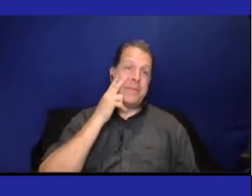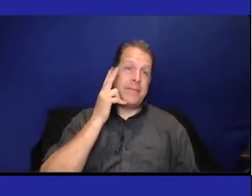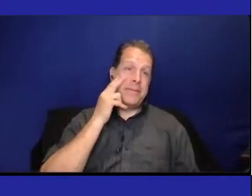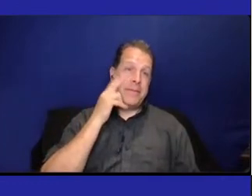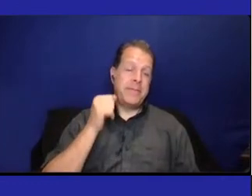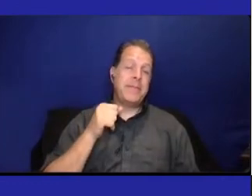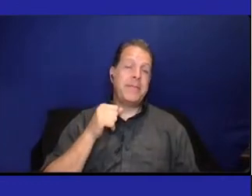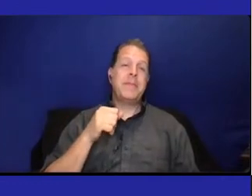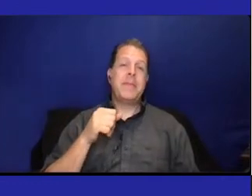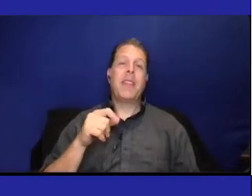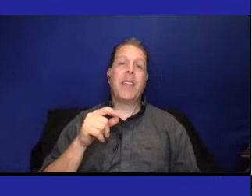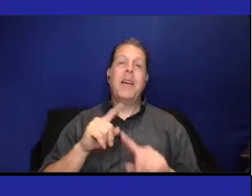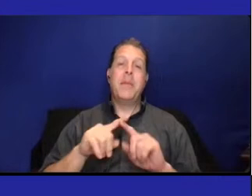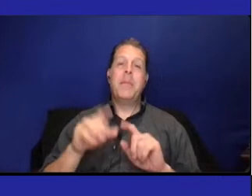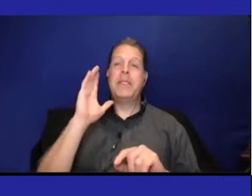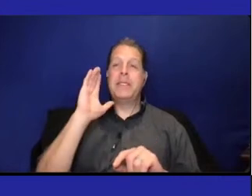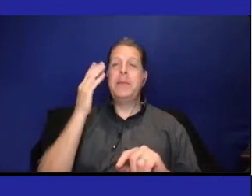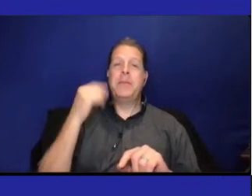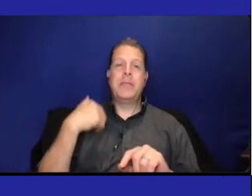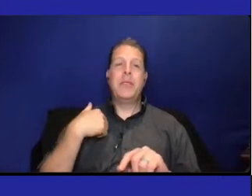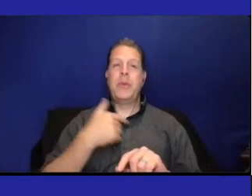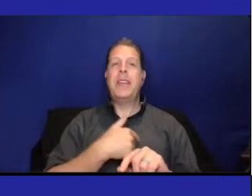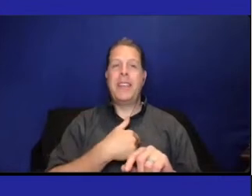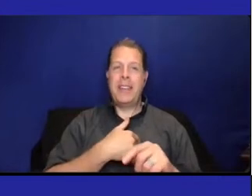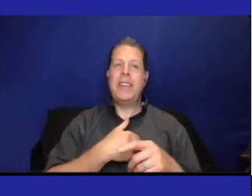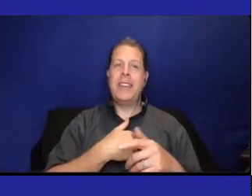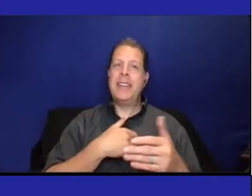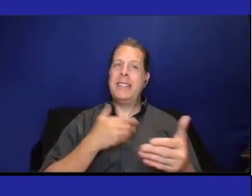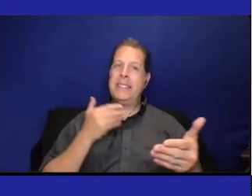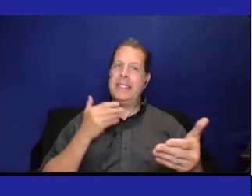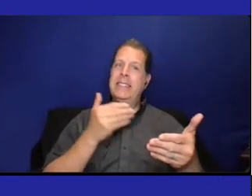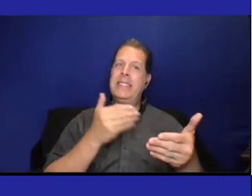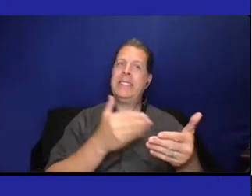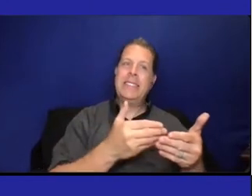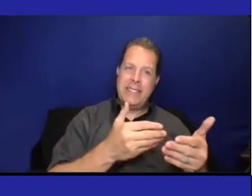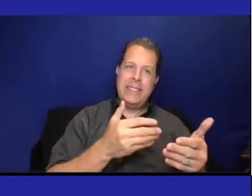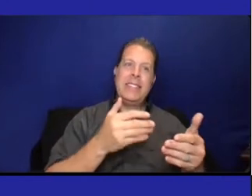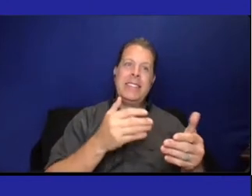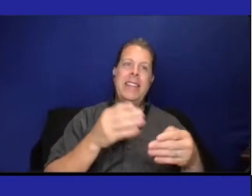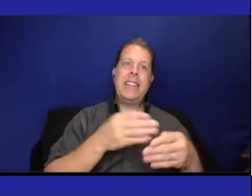does seem we are asymptotically approaching the end.